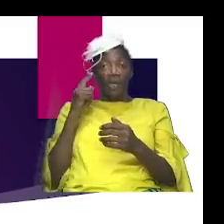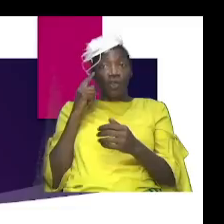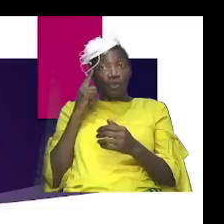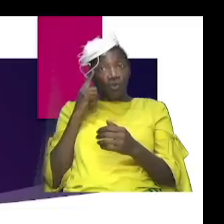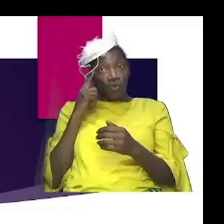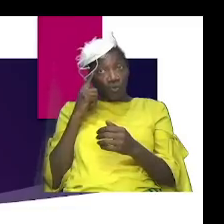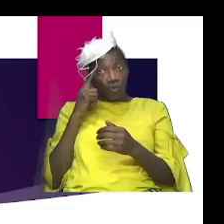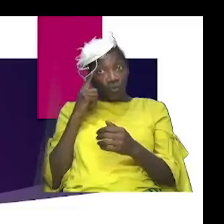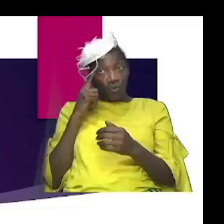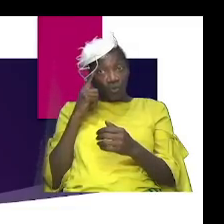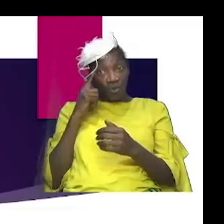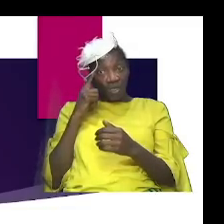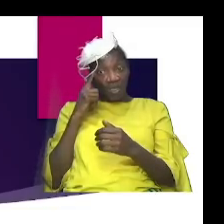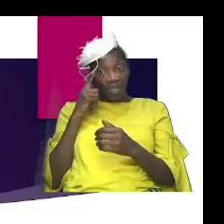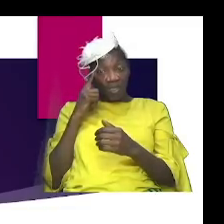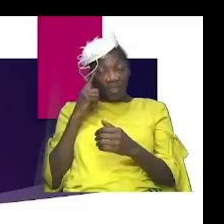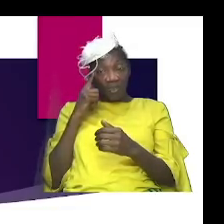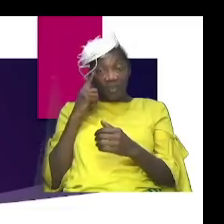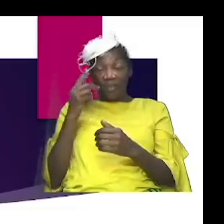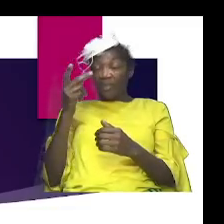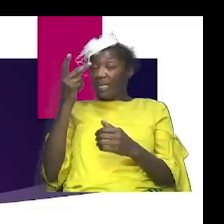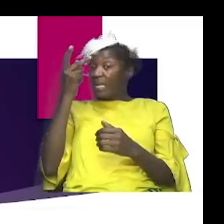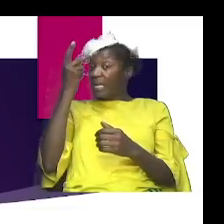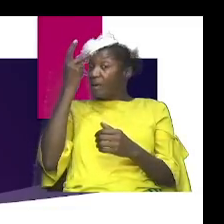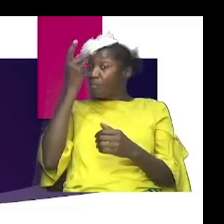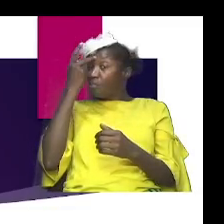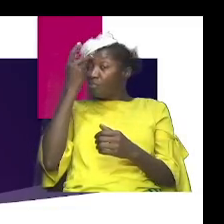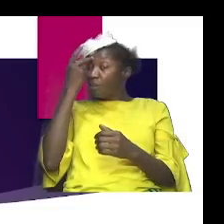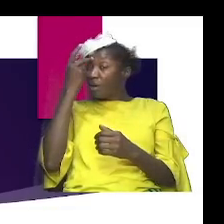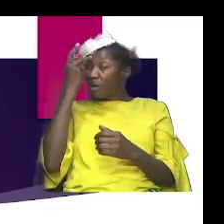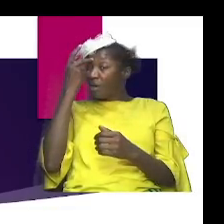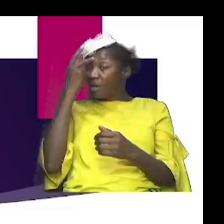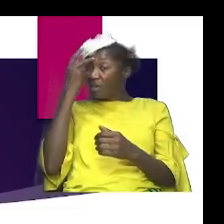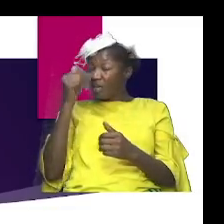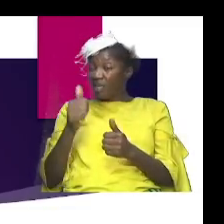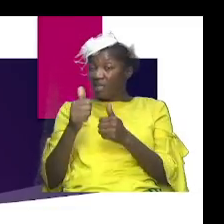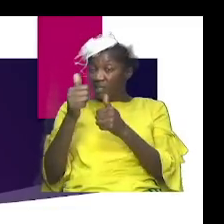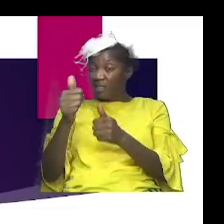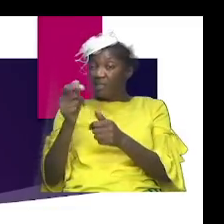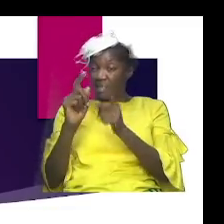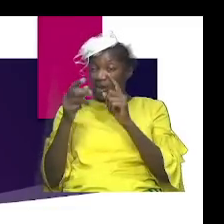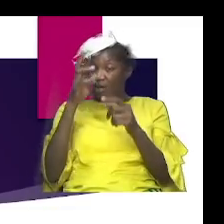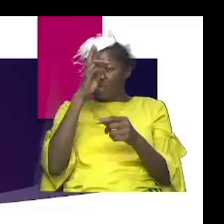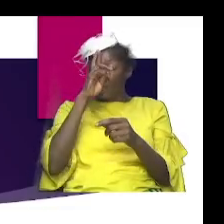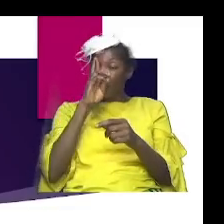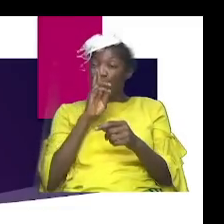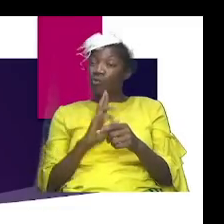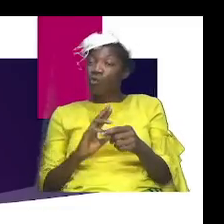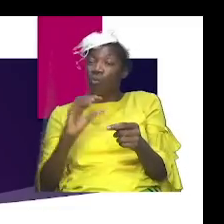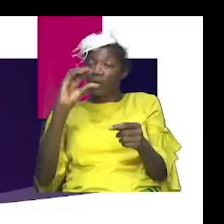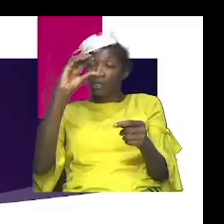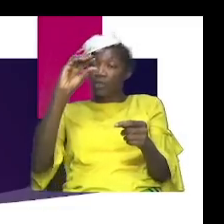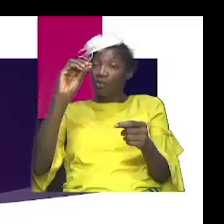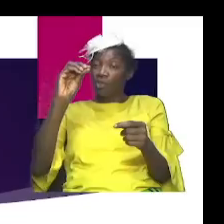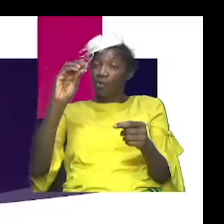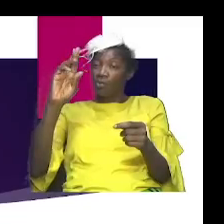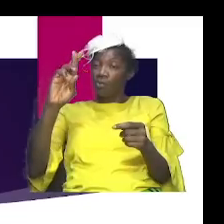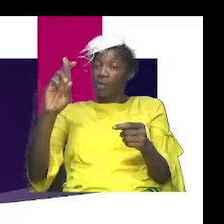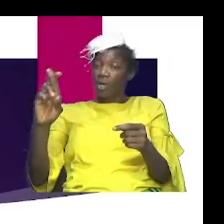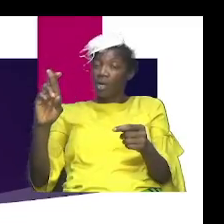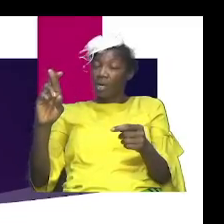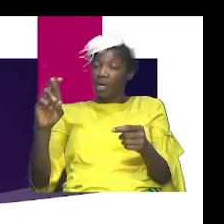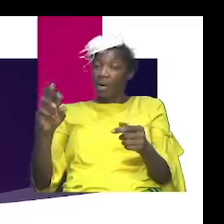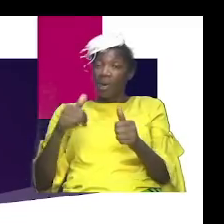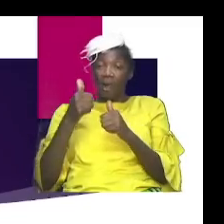the Apostle Paul placed on this whole matter. He spoke about it to the Romans. He spoke about it to the Corinthians. The Apostle John